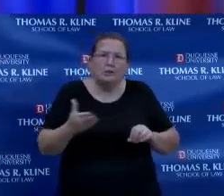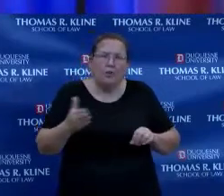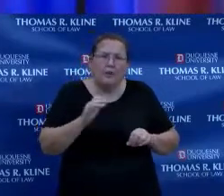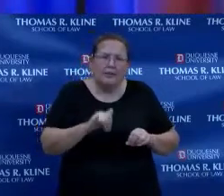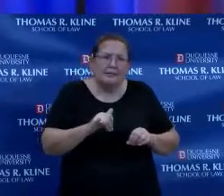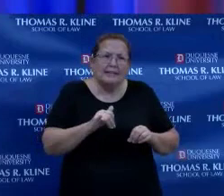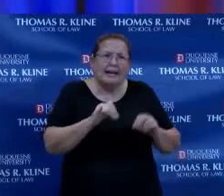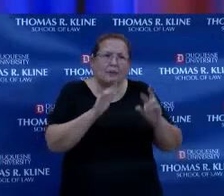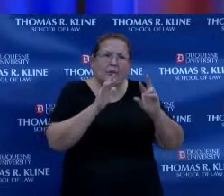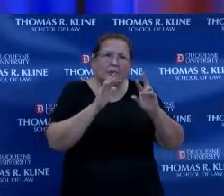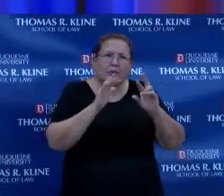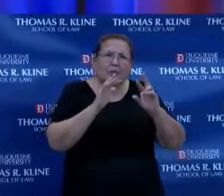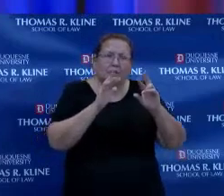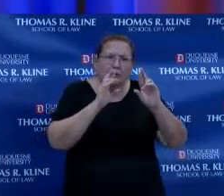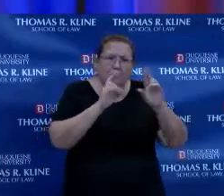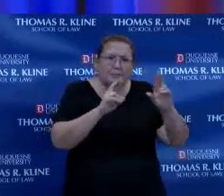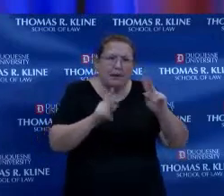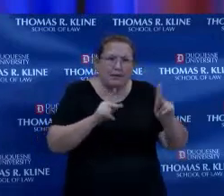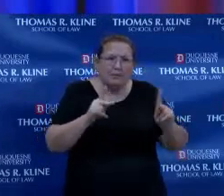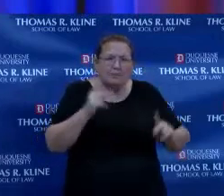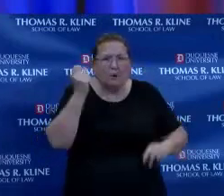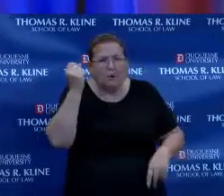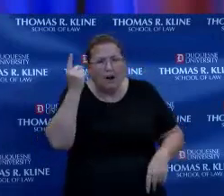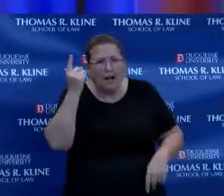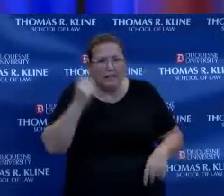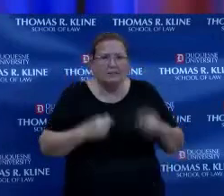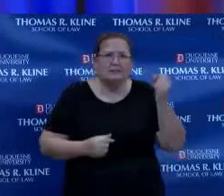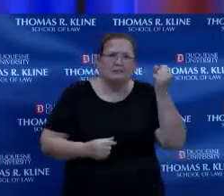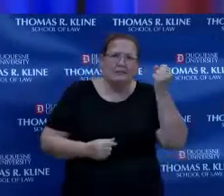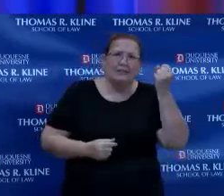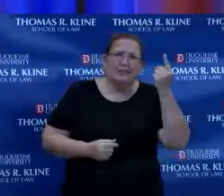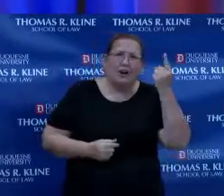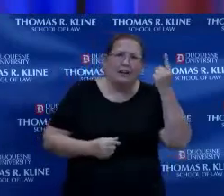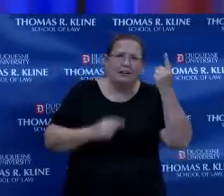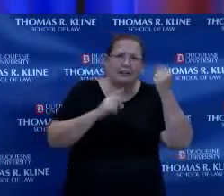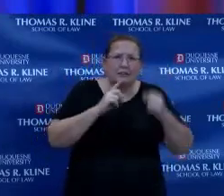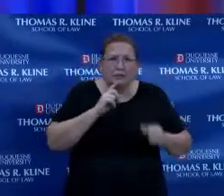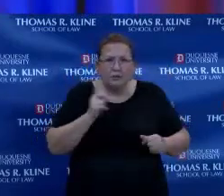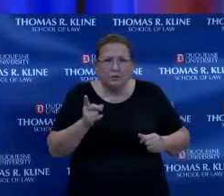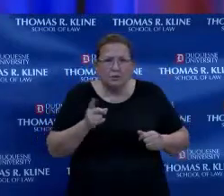admire you. Got it? You sure?